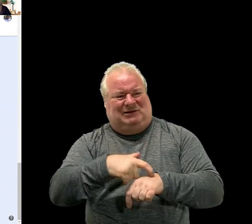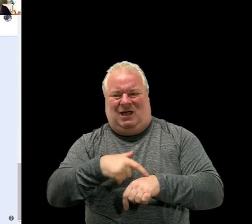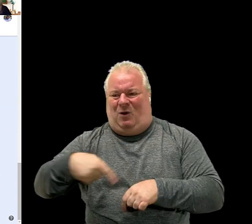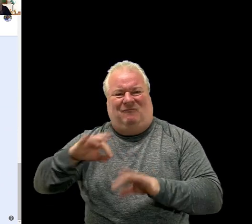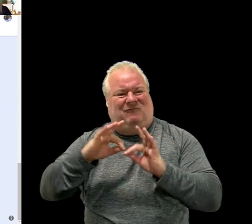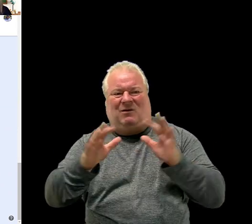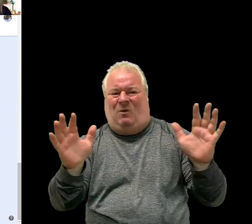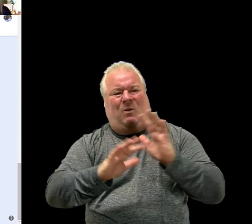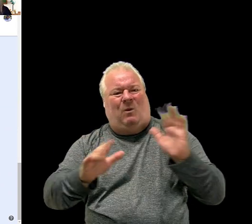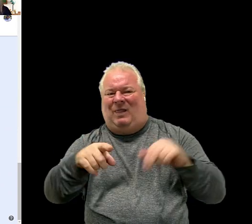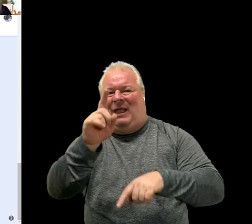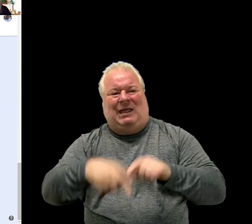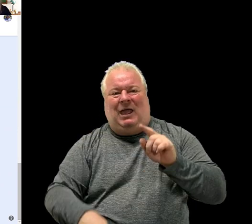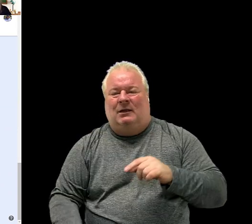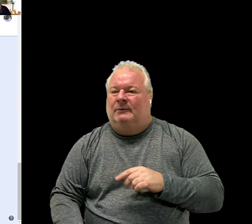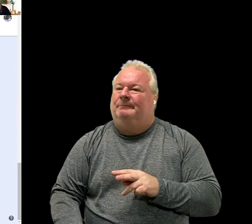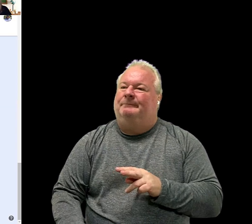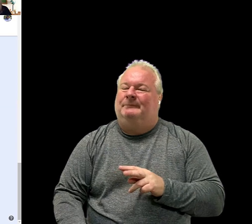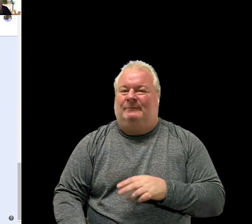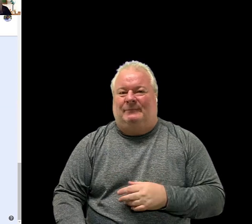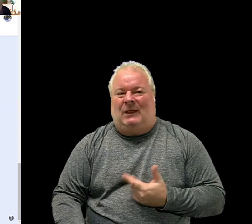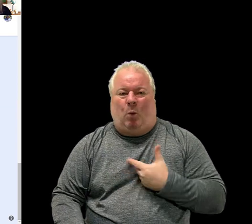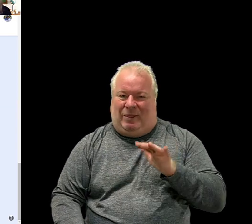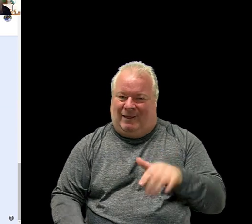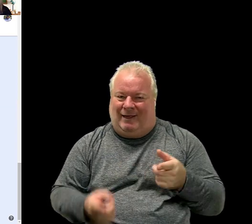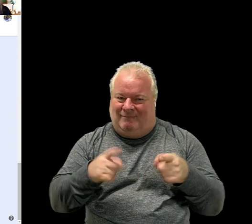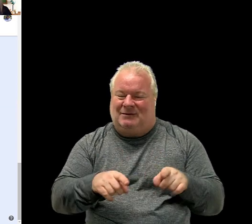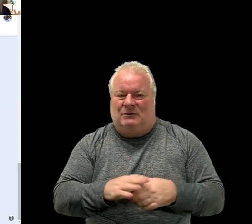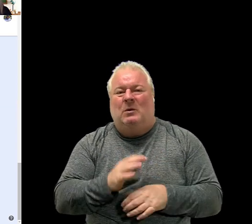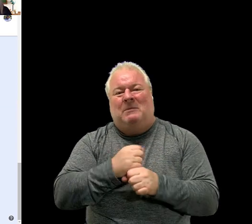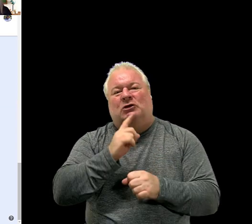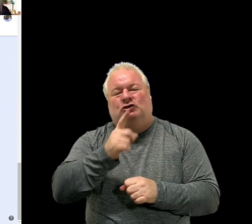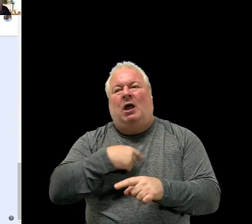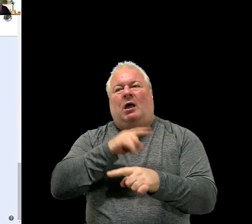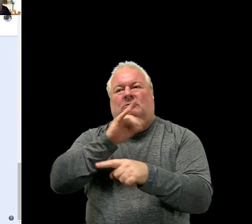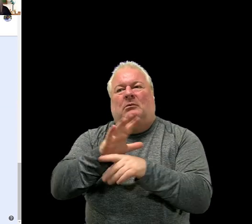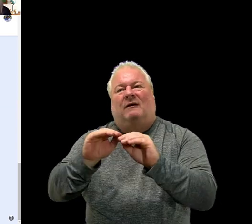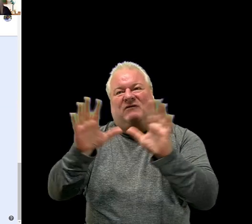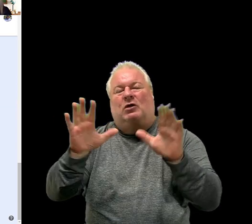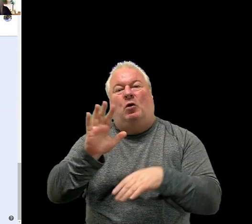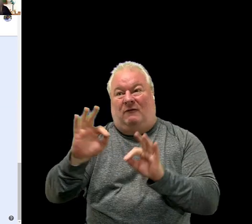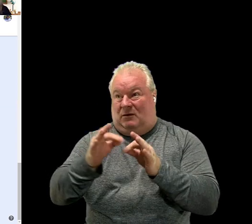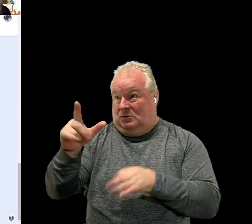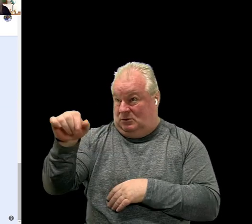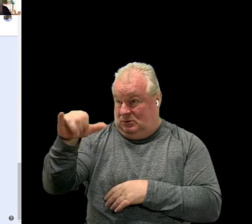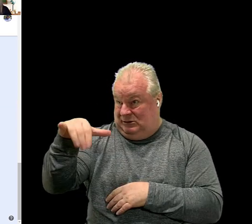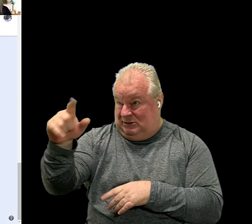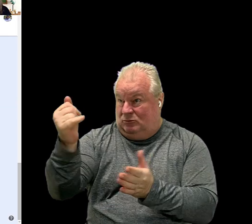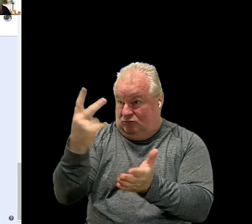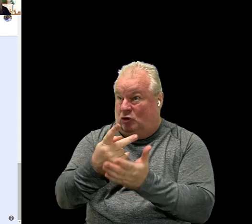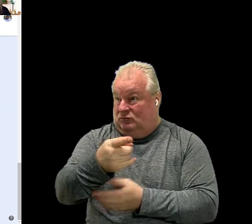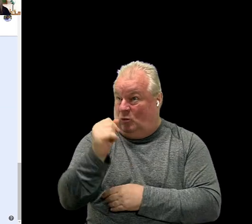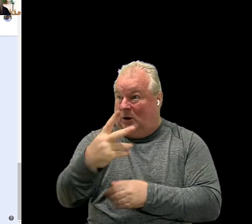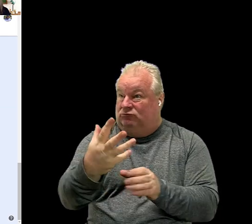now. They cannot run. So I want to just make sure that I confirm with your family that